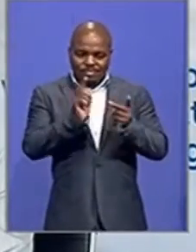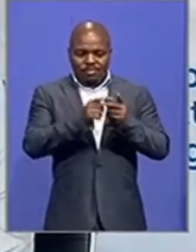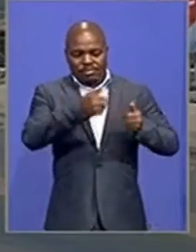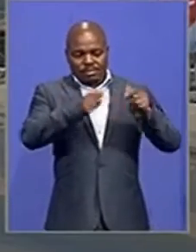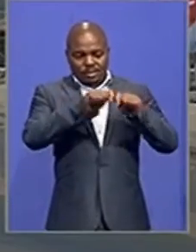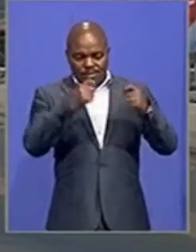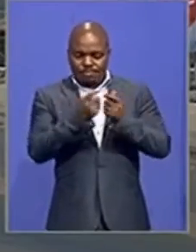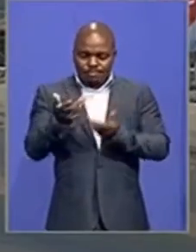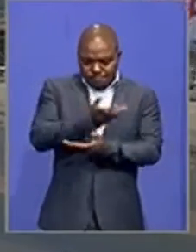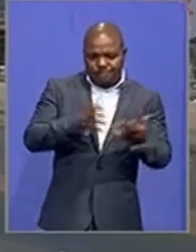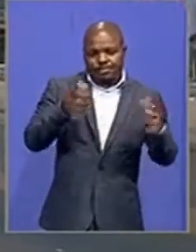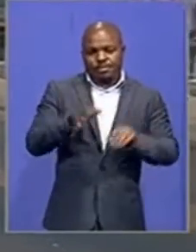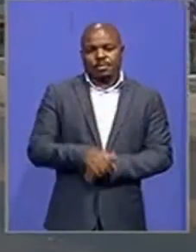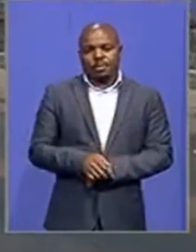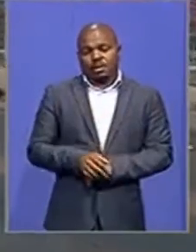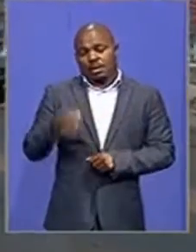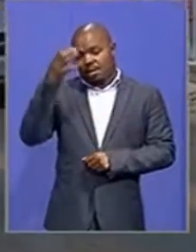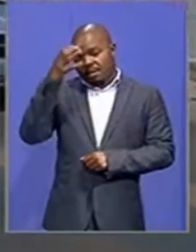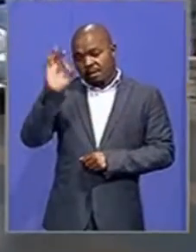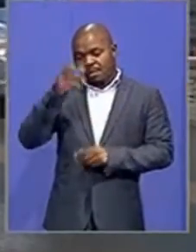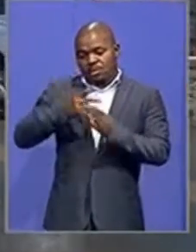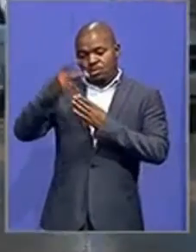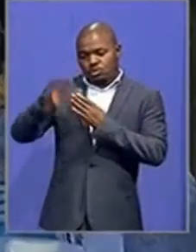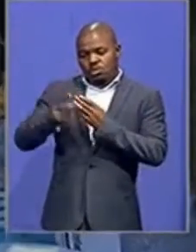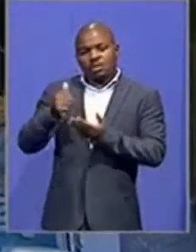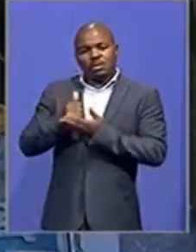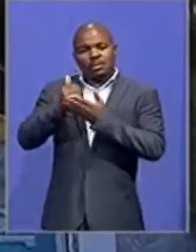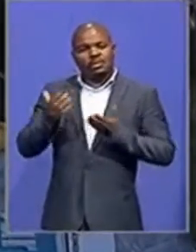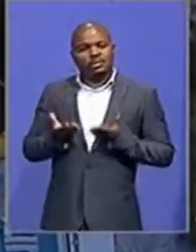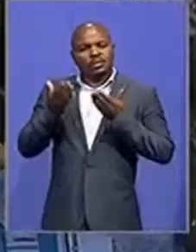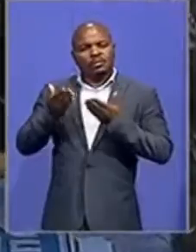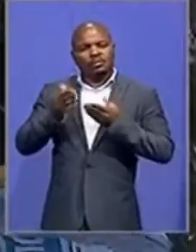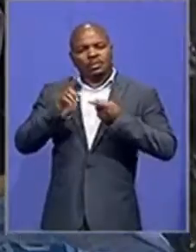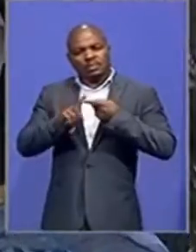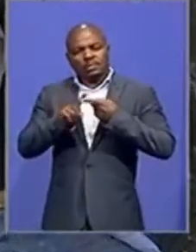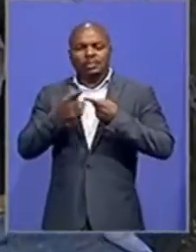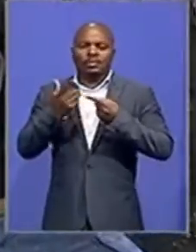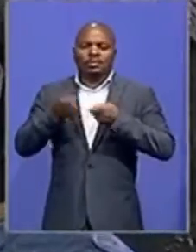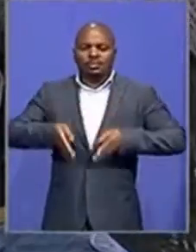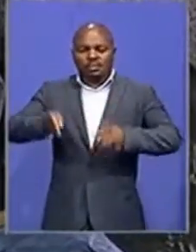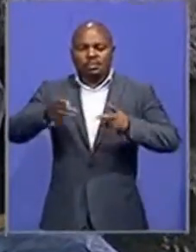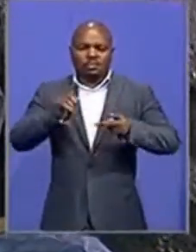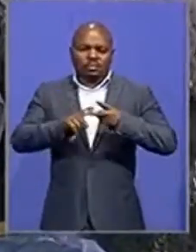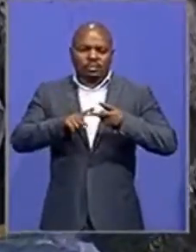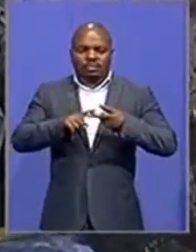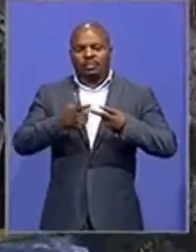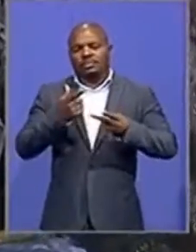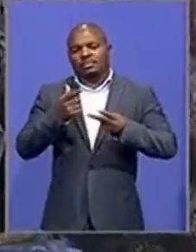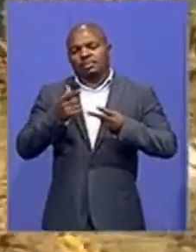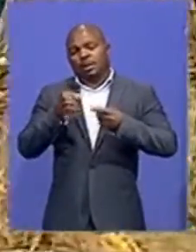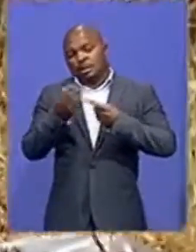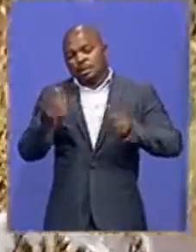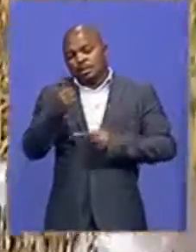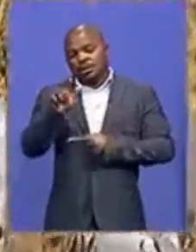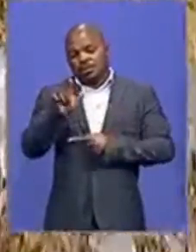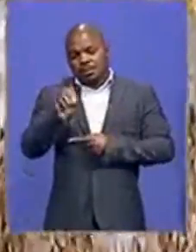team. Diprojeke tsa mmuso tlhabollong ya phumantsho ya tshebeletso tse amang tlhekelo ya mebila di tla ja 170